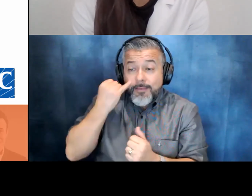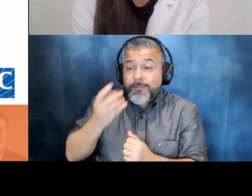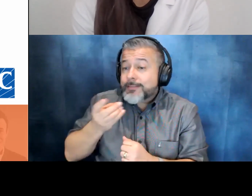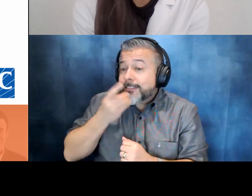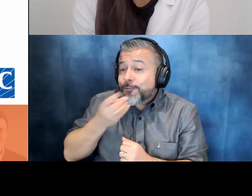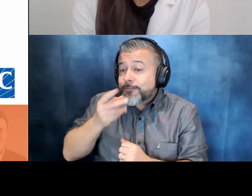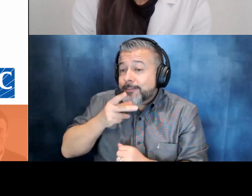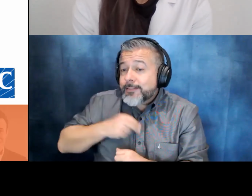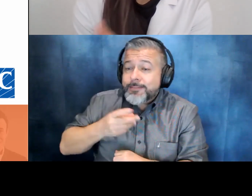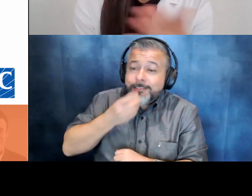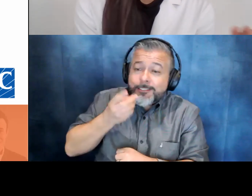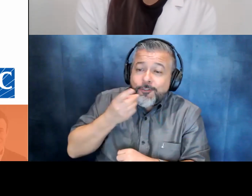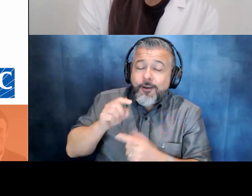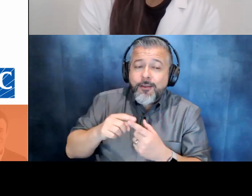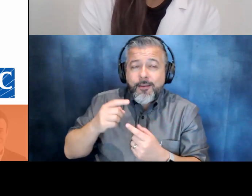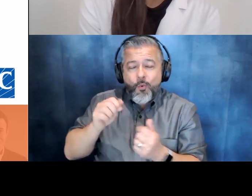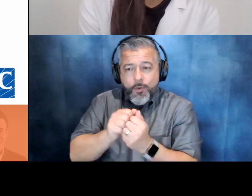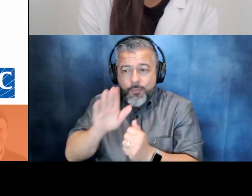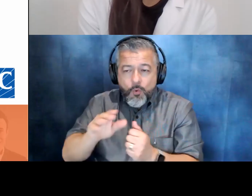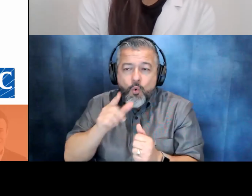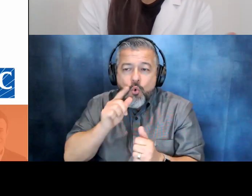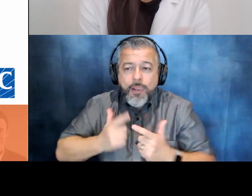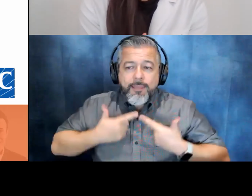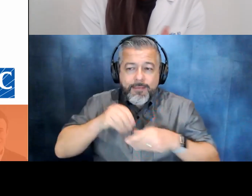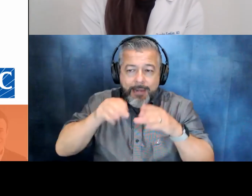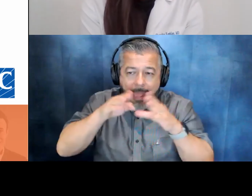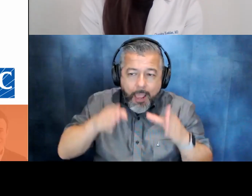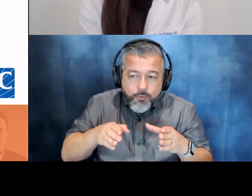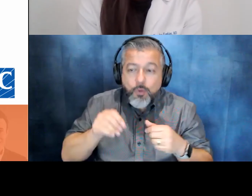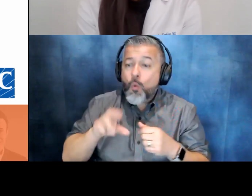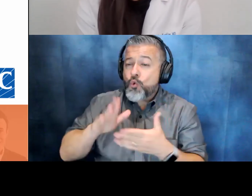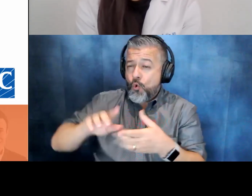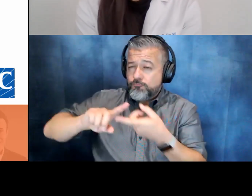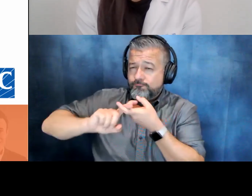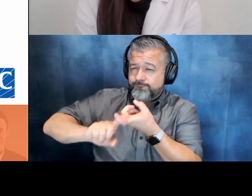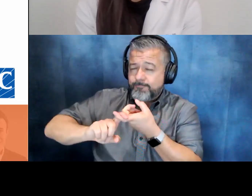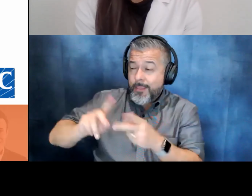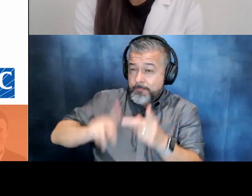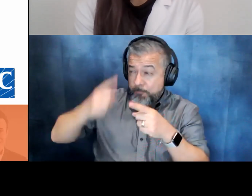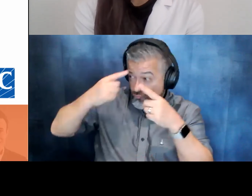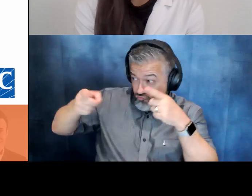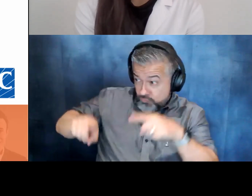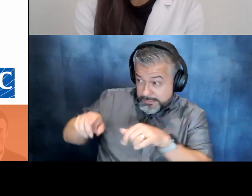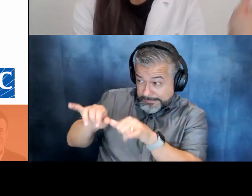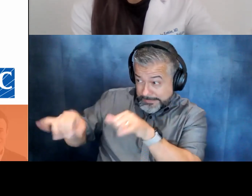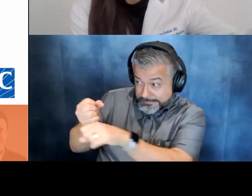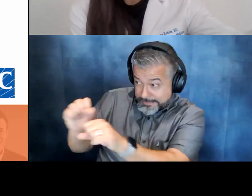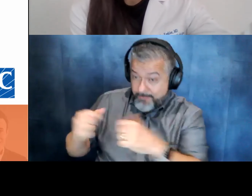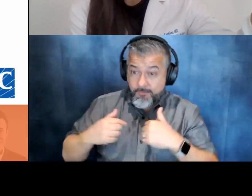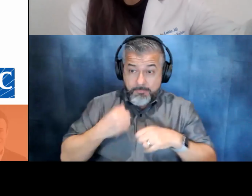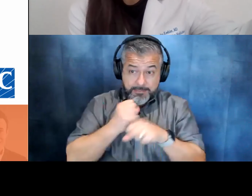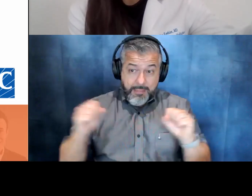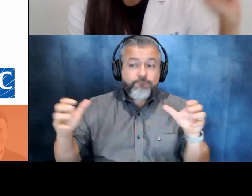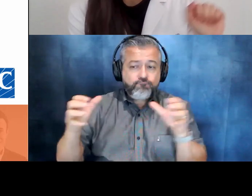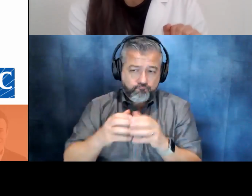or pod, thinking outside the box for the holidays, you may be making your favorite dishes and sharing them with neighbors on the